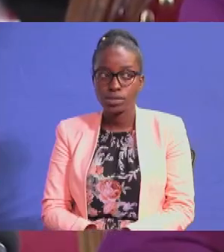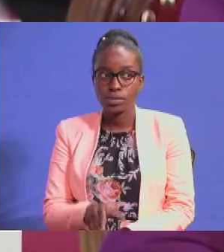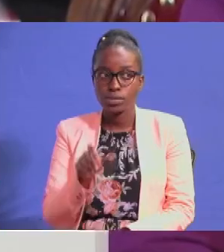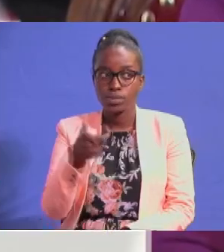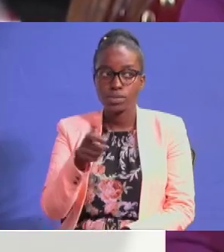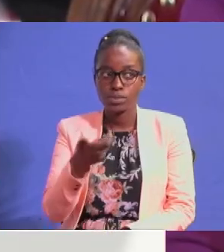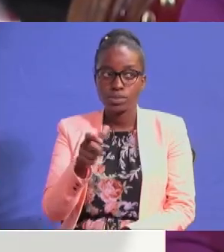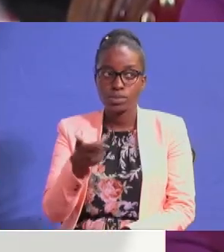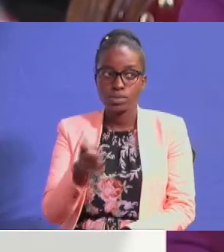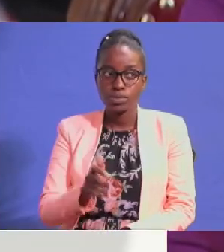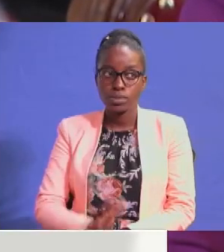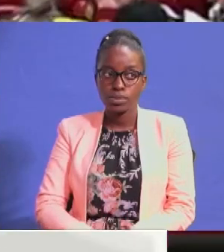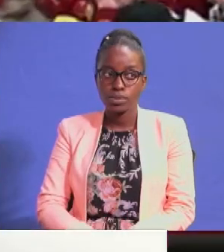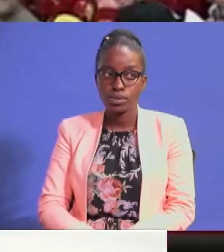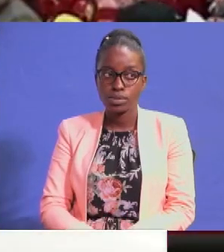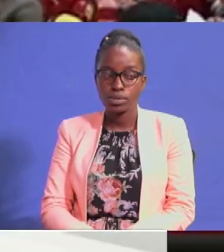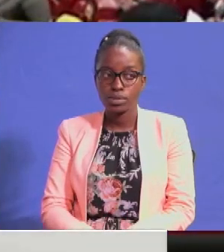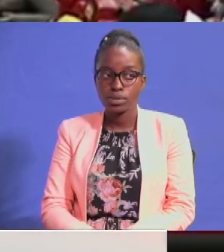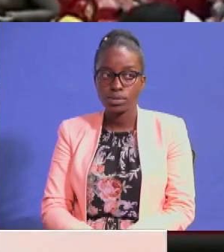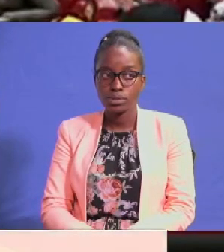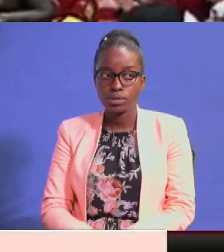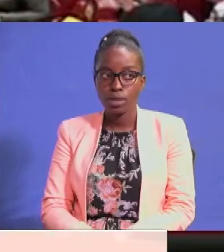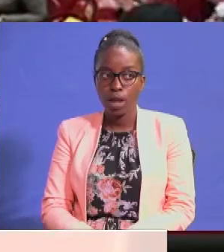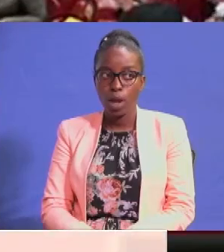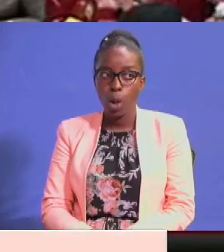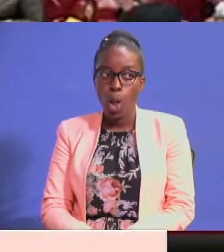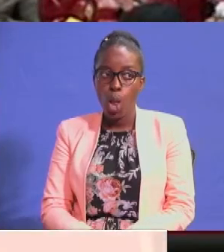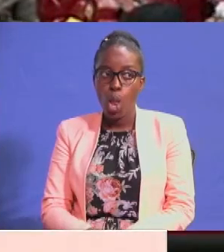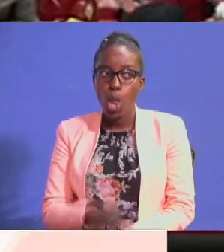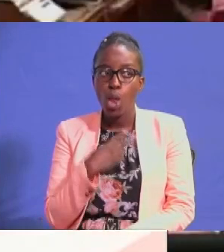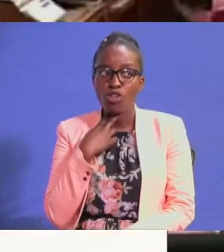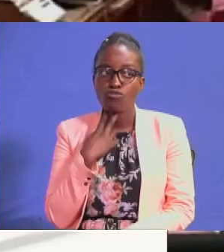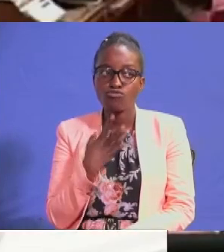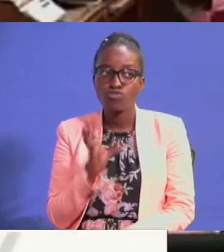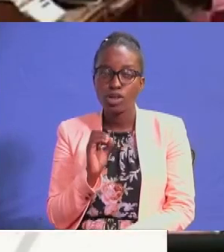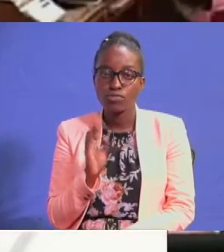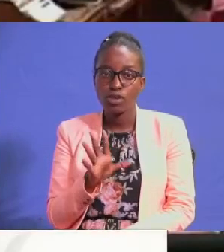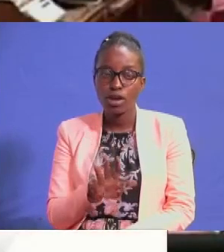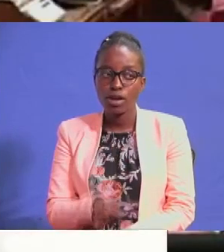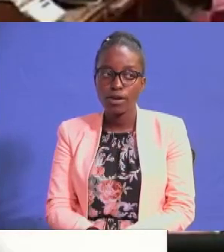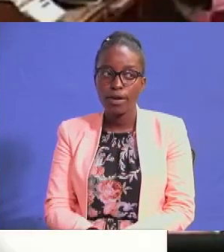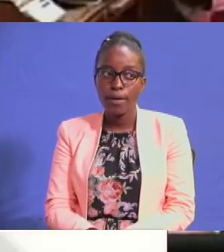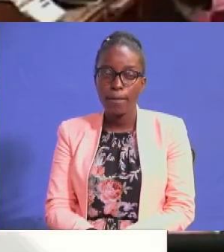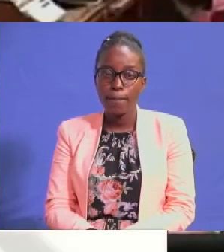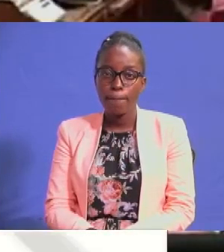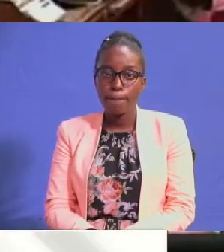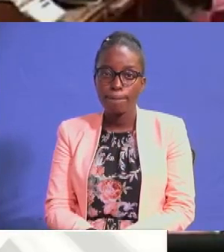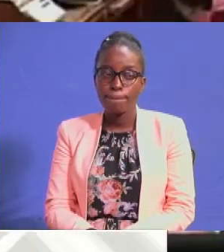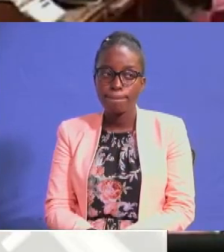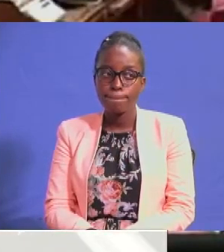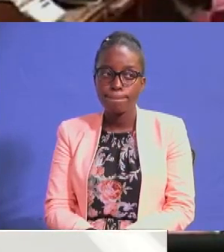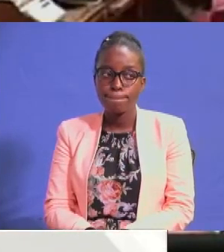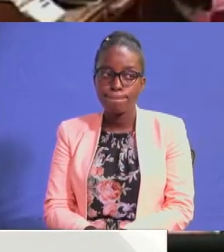7 days ago. In his submissions, Mutuse accused Gachagua of gross violations of the Constitution,